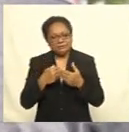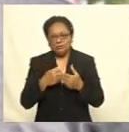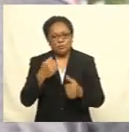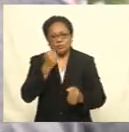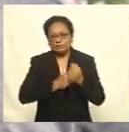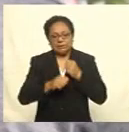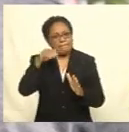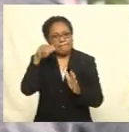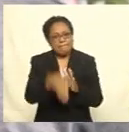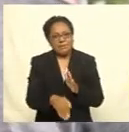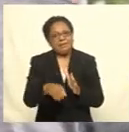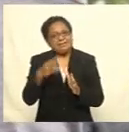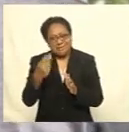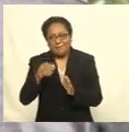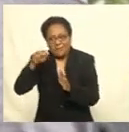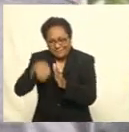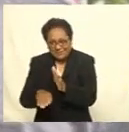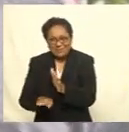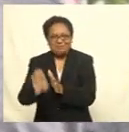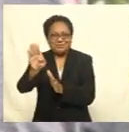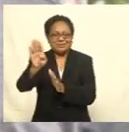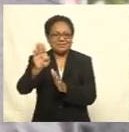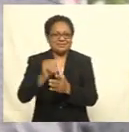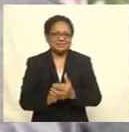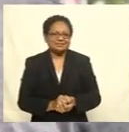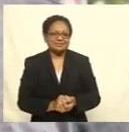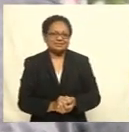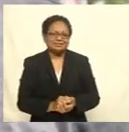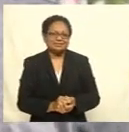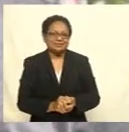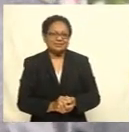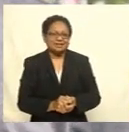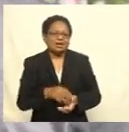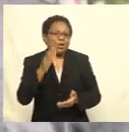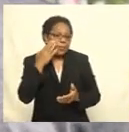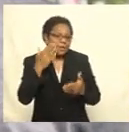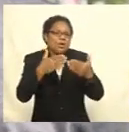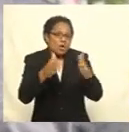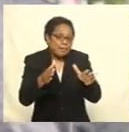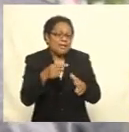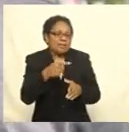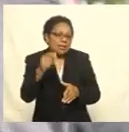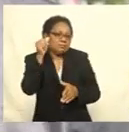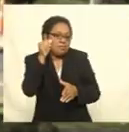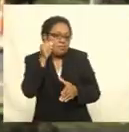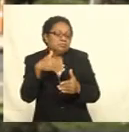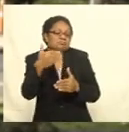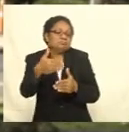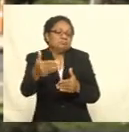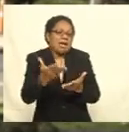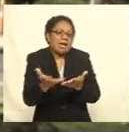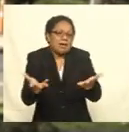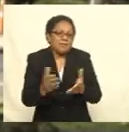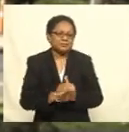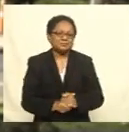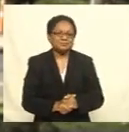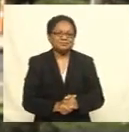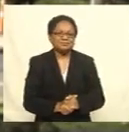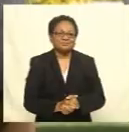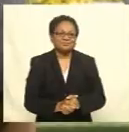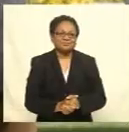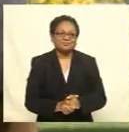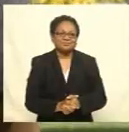quickly. So it's more like how, when we open, then all we'll know how we move ahead. Thank you.